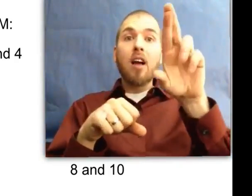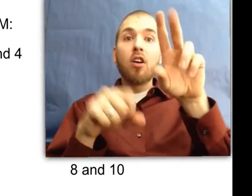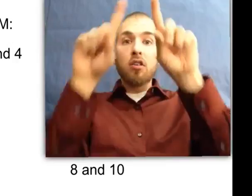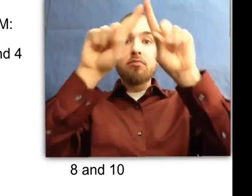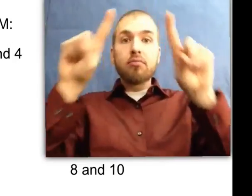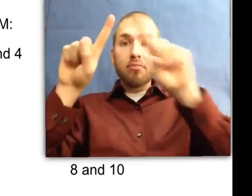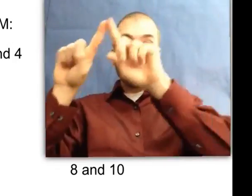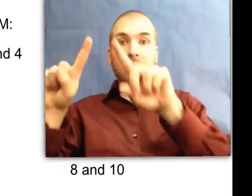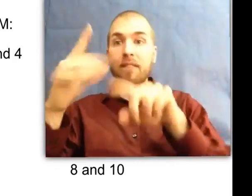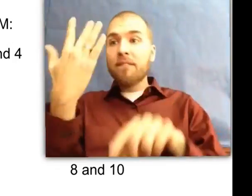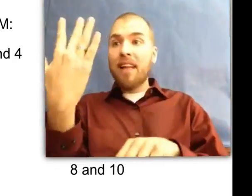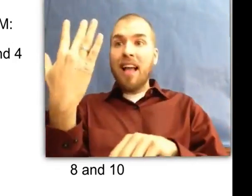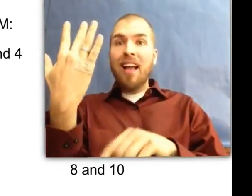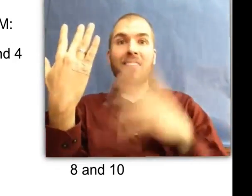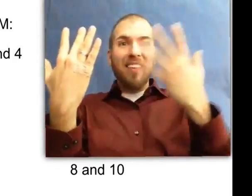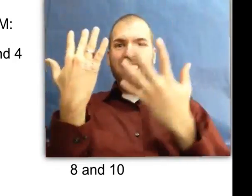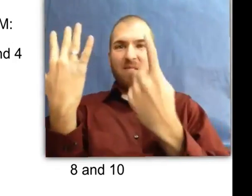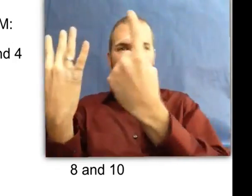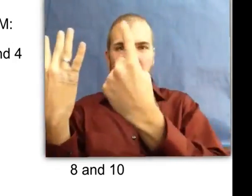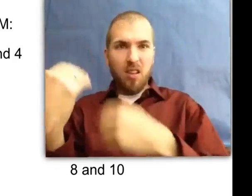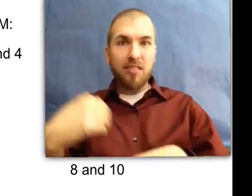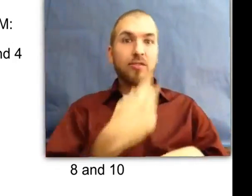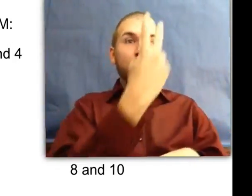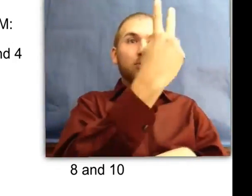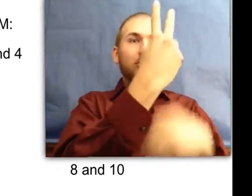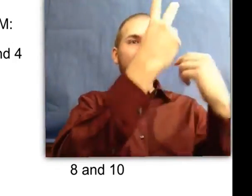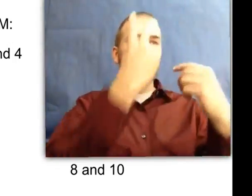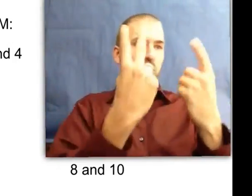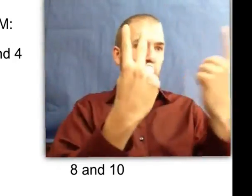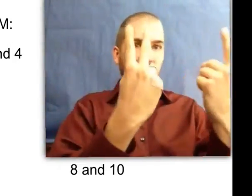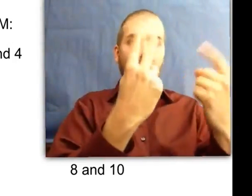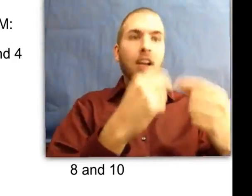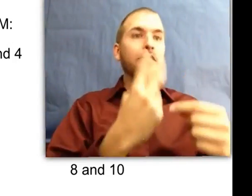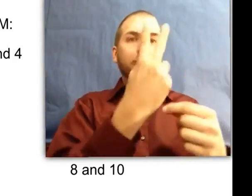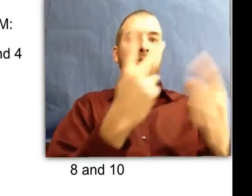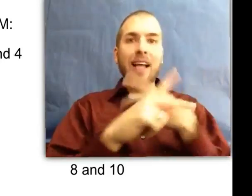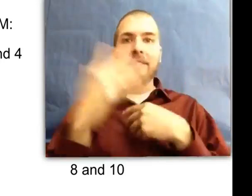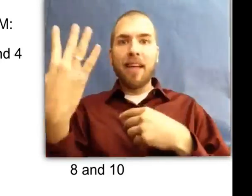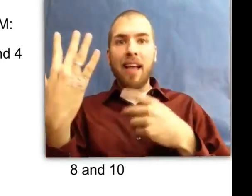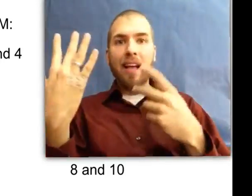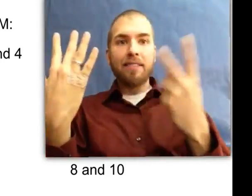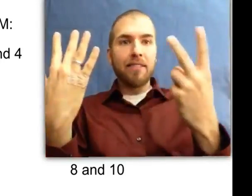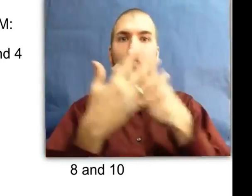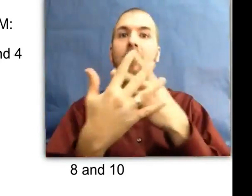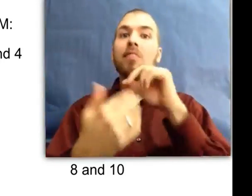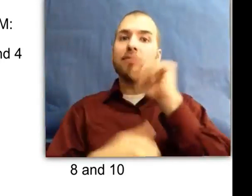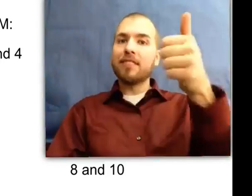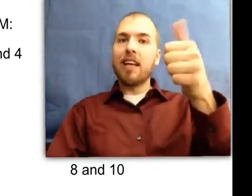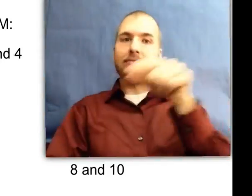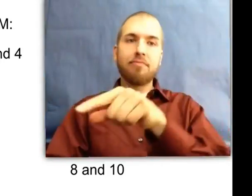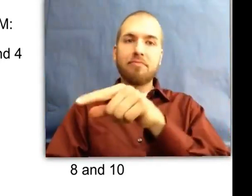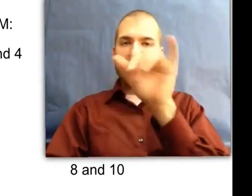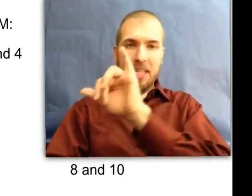Or if you wanted to use the factoring method for these numbers, you definitely could. You would get the same answer